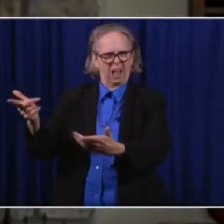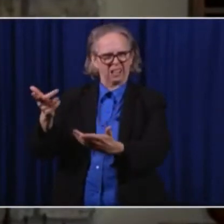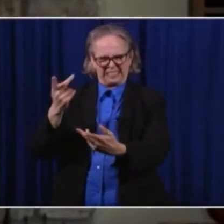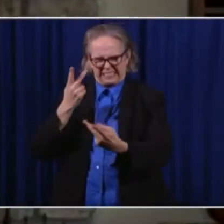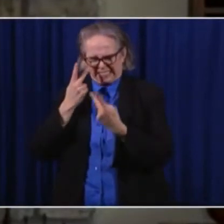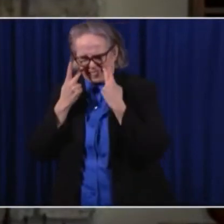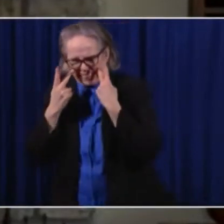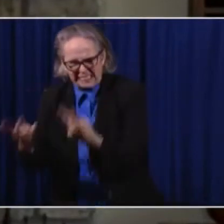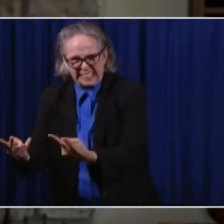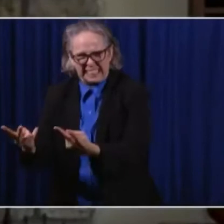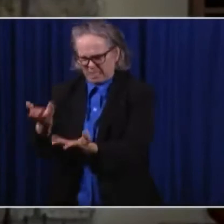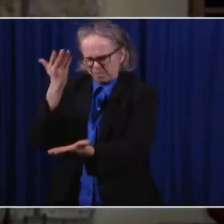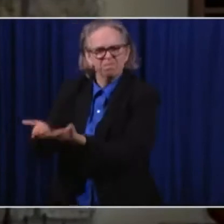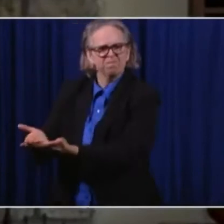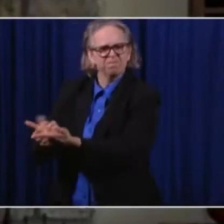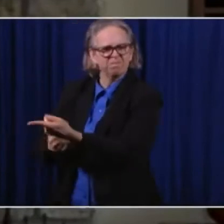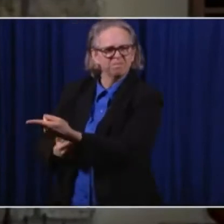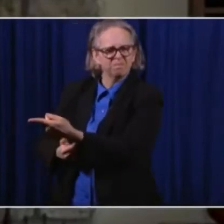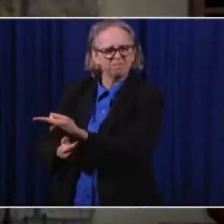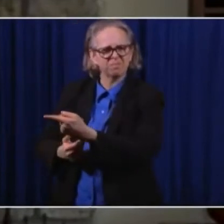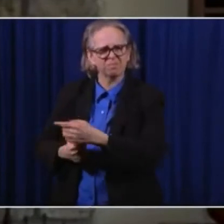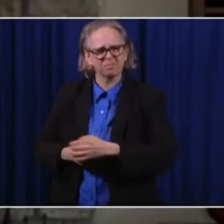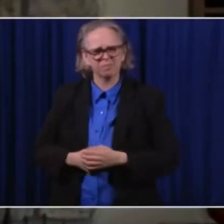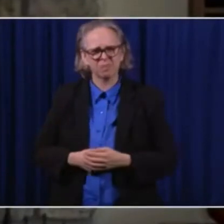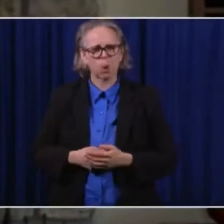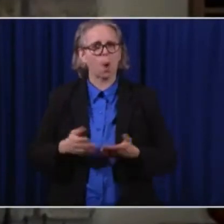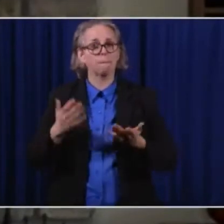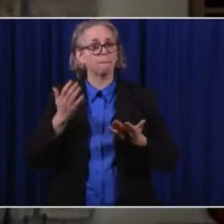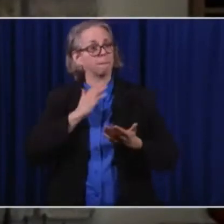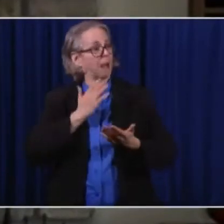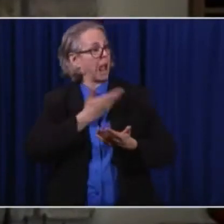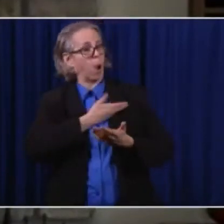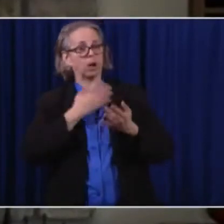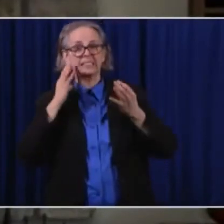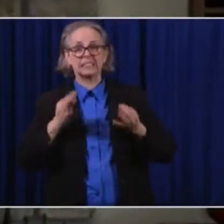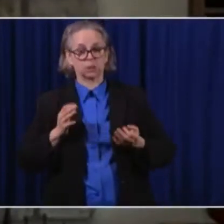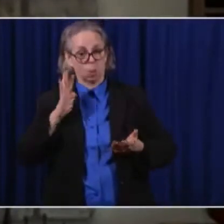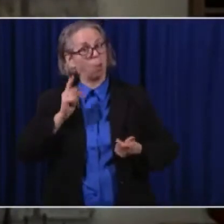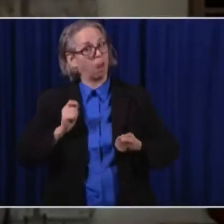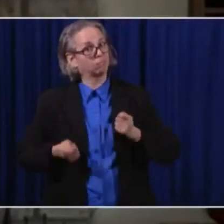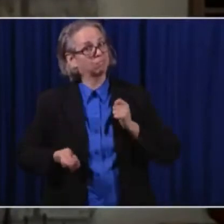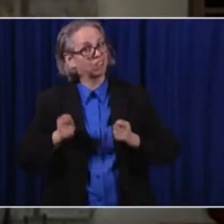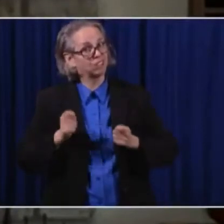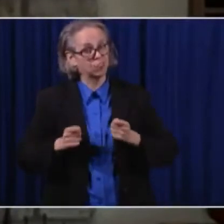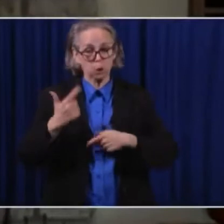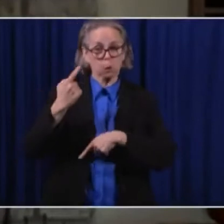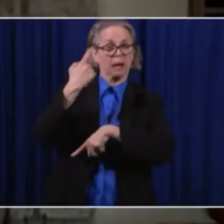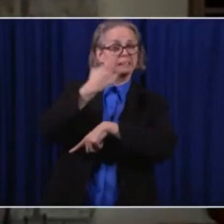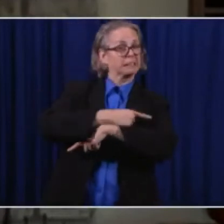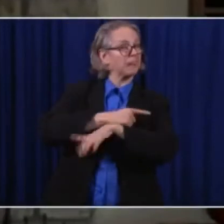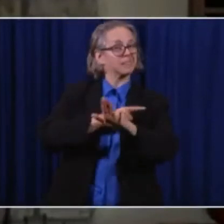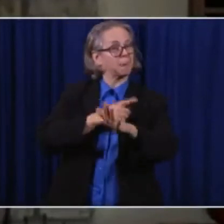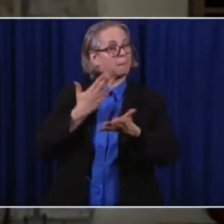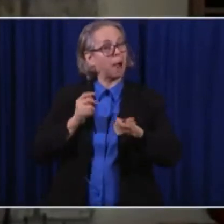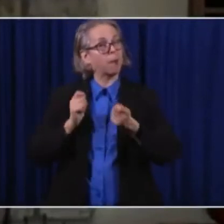We make these decisions every day. We've set this out. We think that we can let this run for 21 days. And